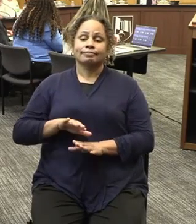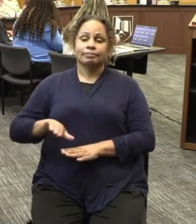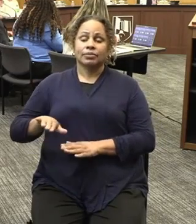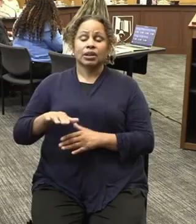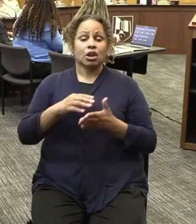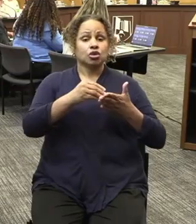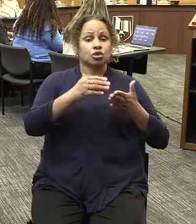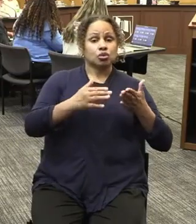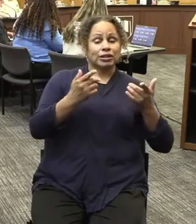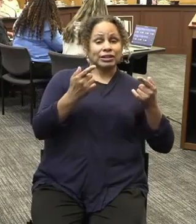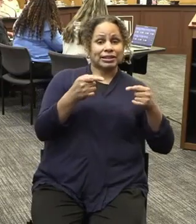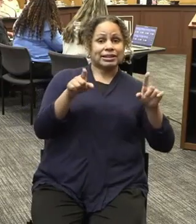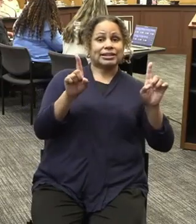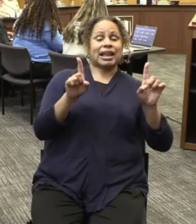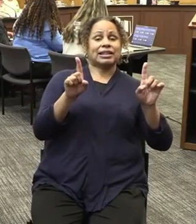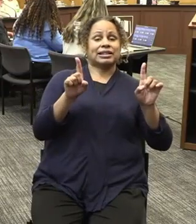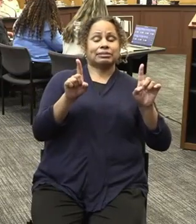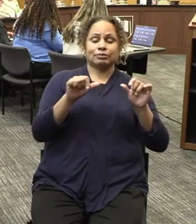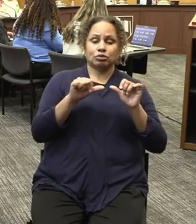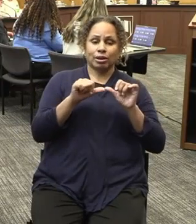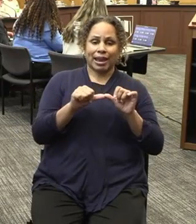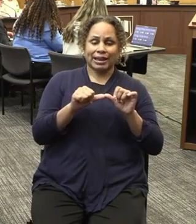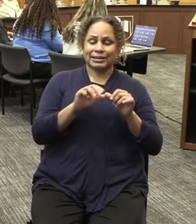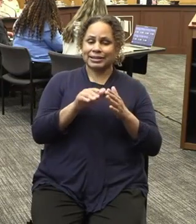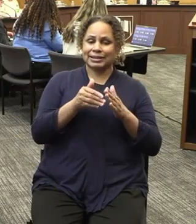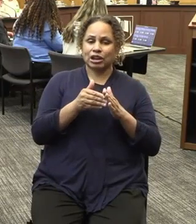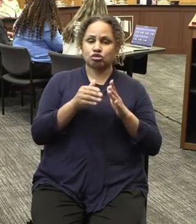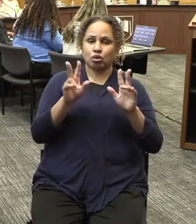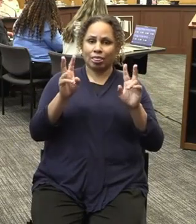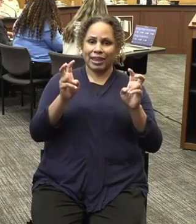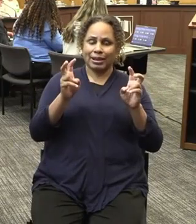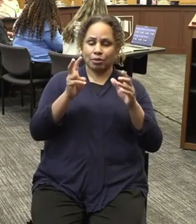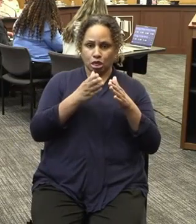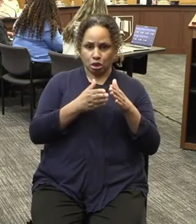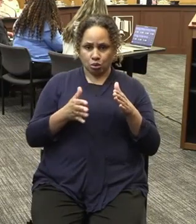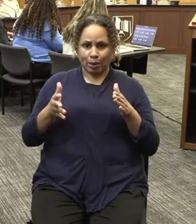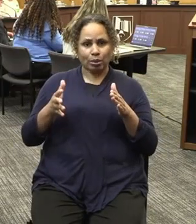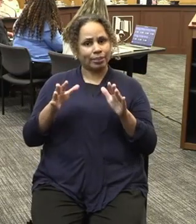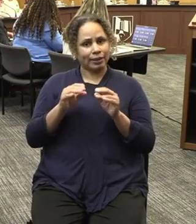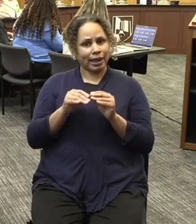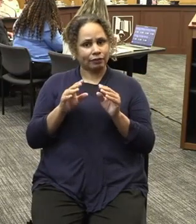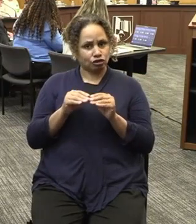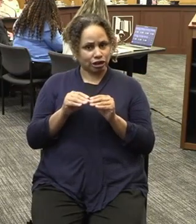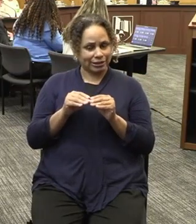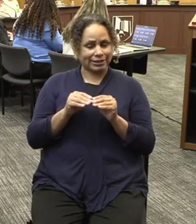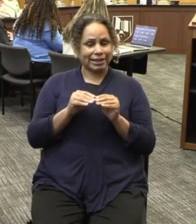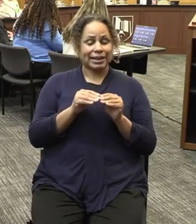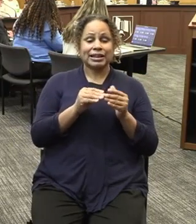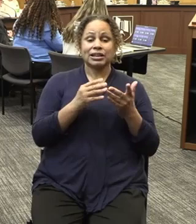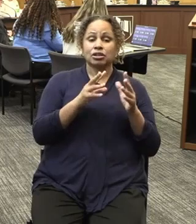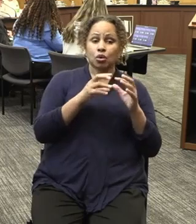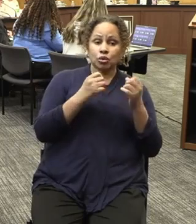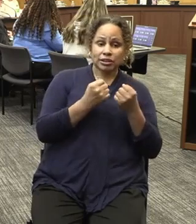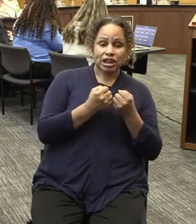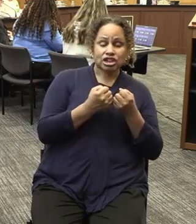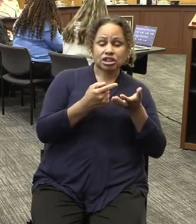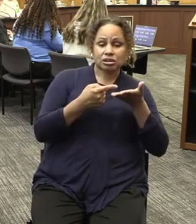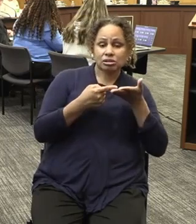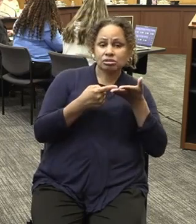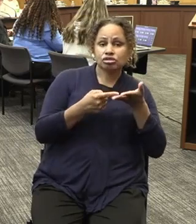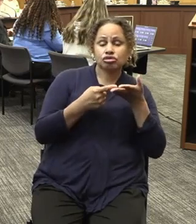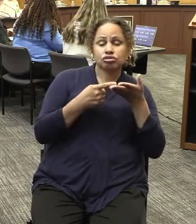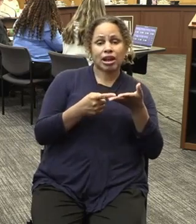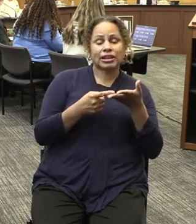Student success remained a central theme throughout the conference. Sessions addressed student engagement, retention, completion